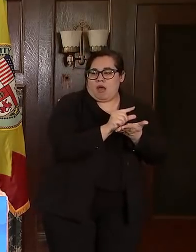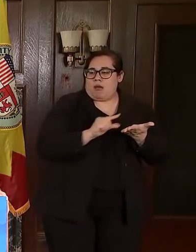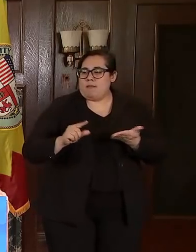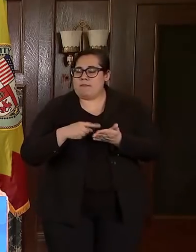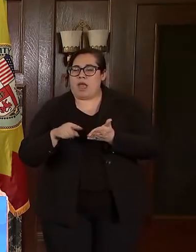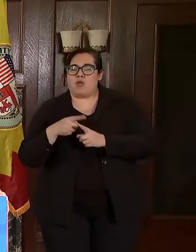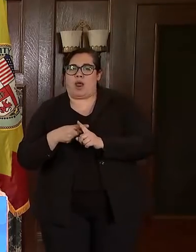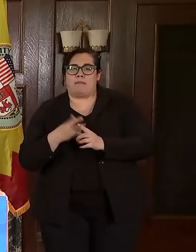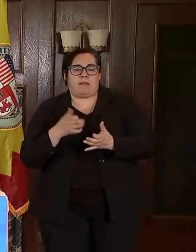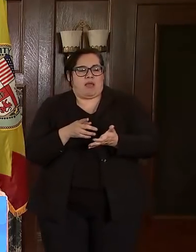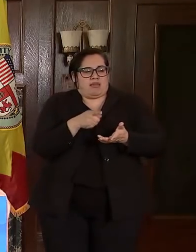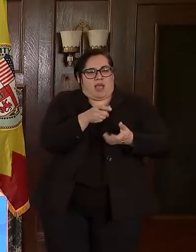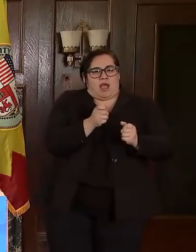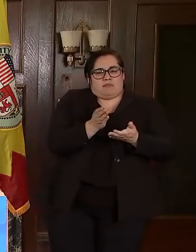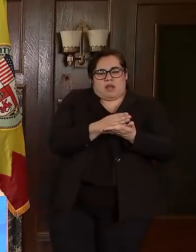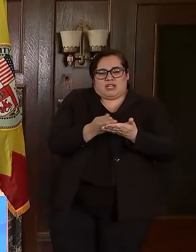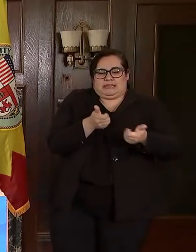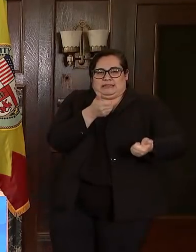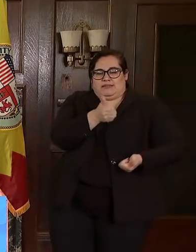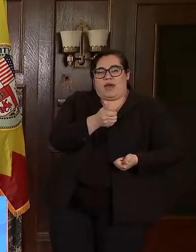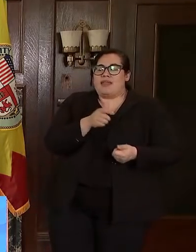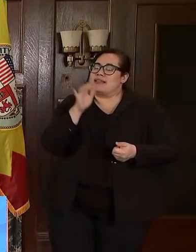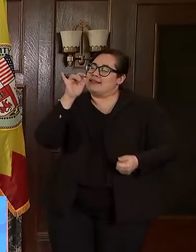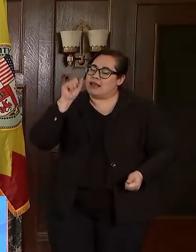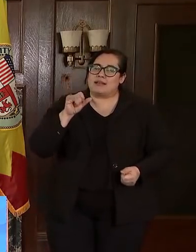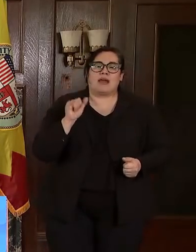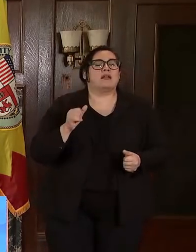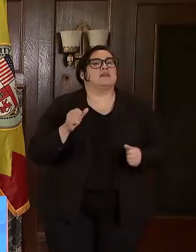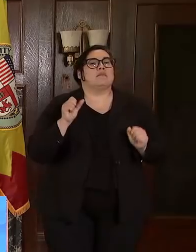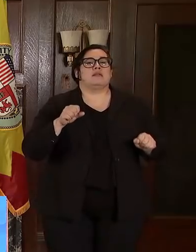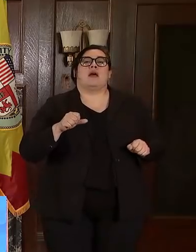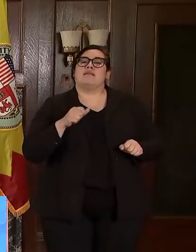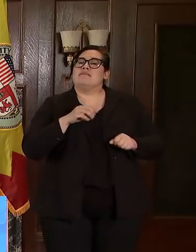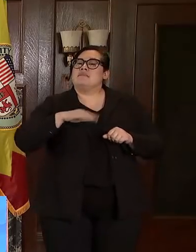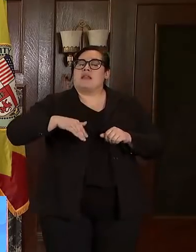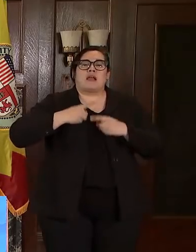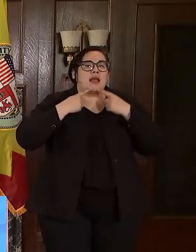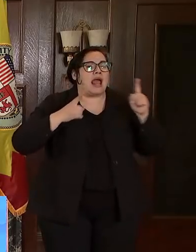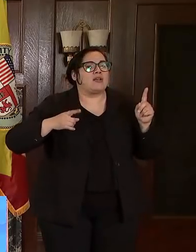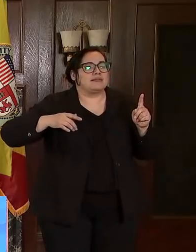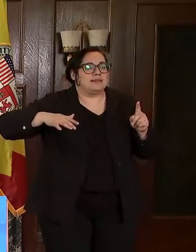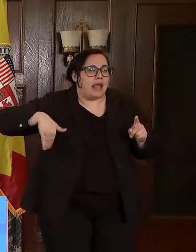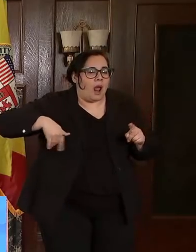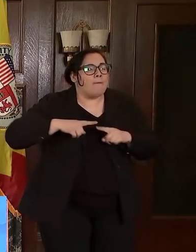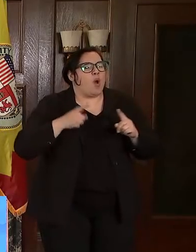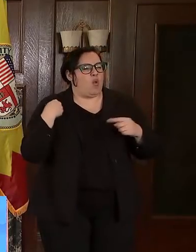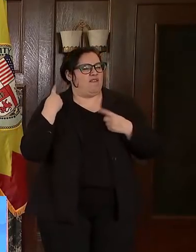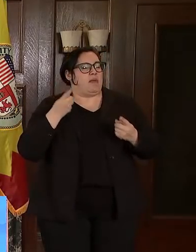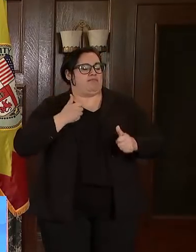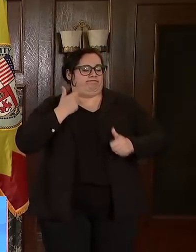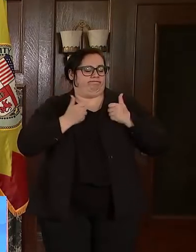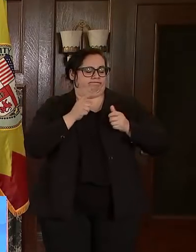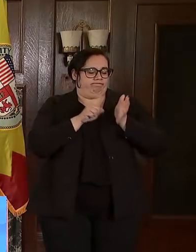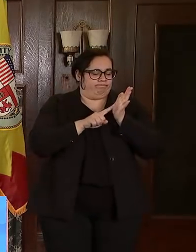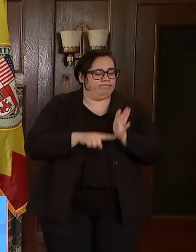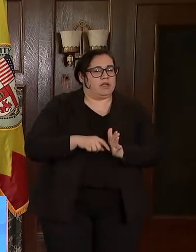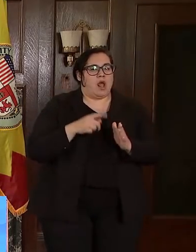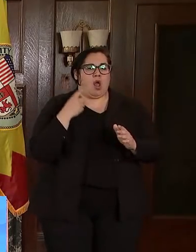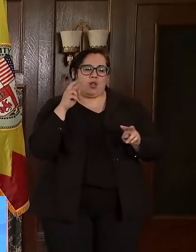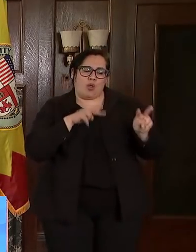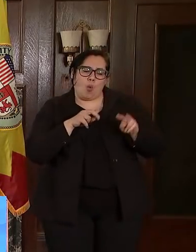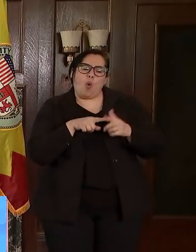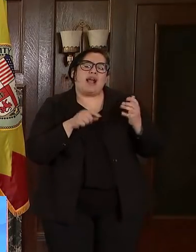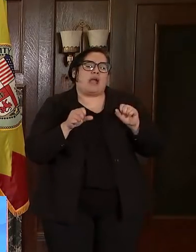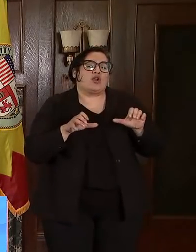and get their food. So absolutely that's on the table. Nothing to announce yet, but it's something we've been looking at very aggressively and looking at what we